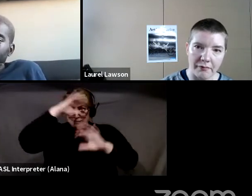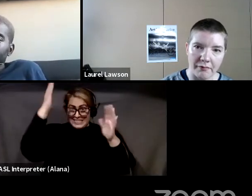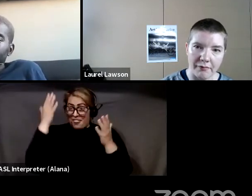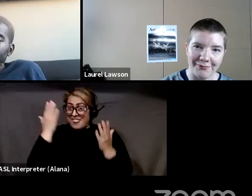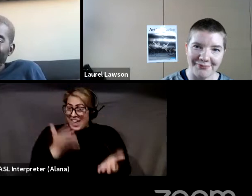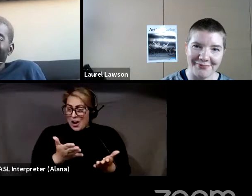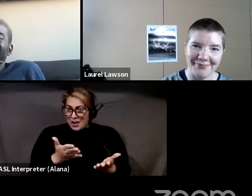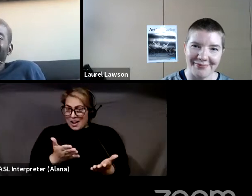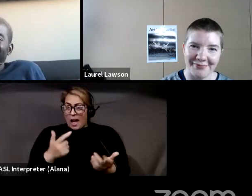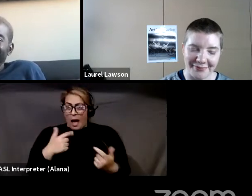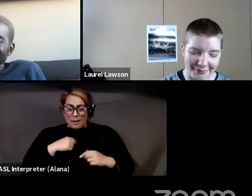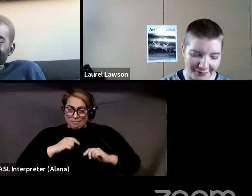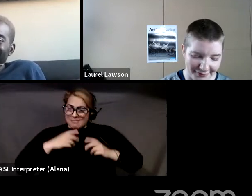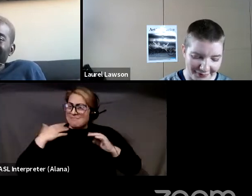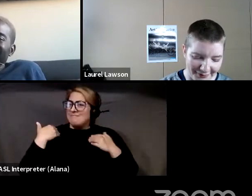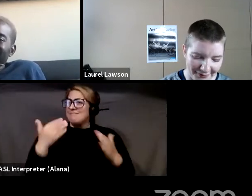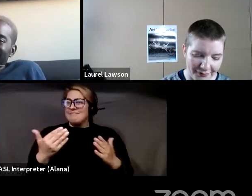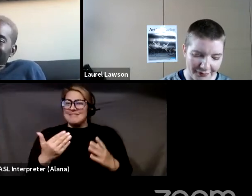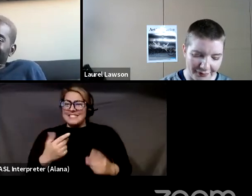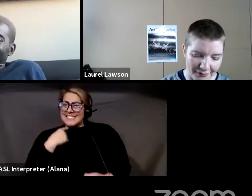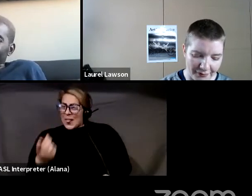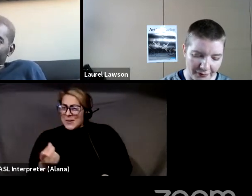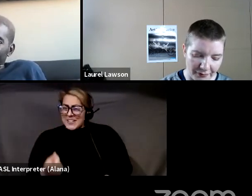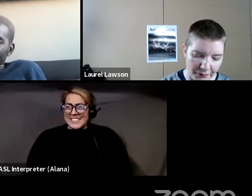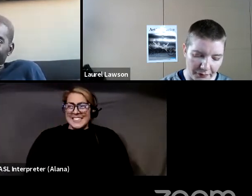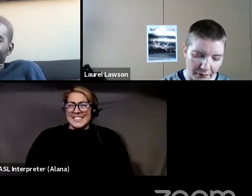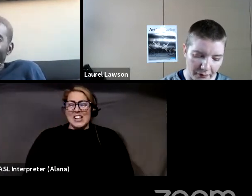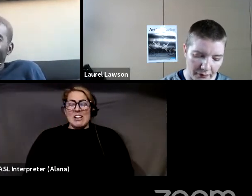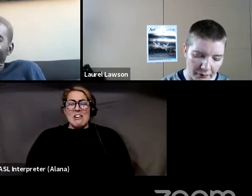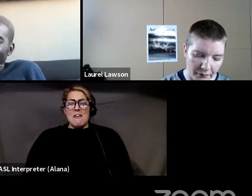go. I would love the audience to have